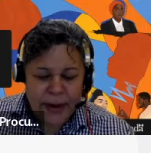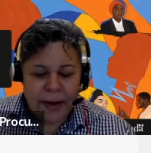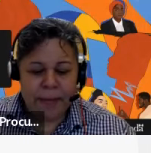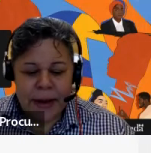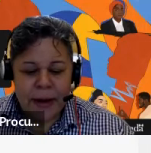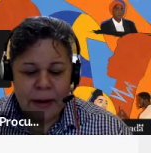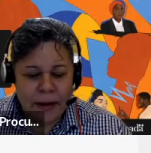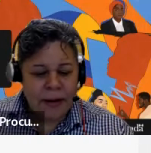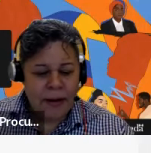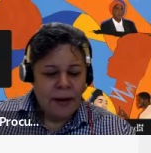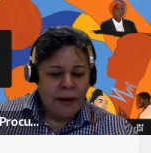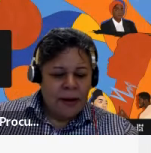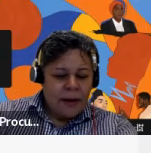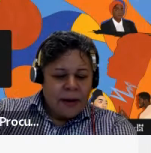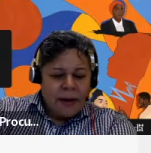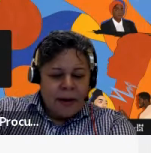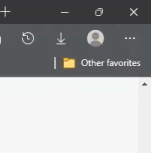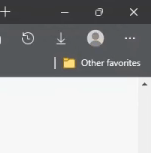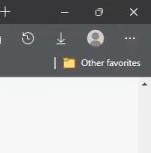Just pick on.